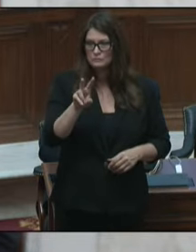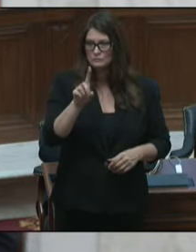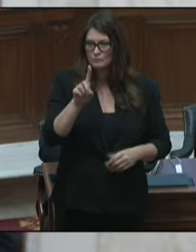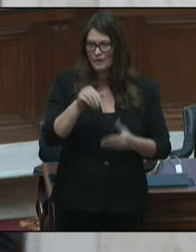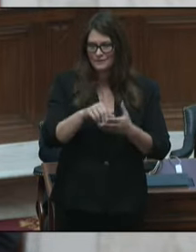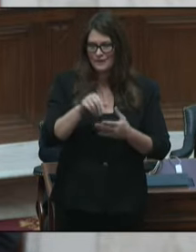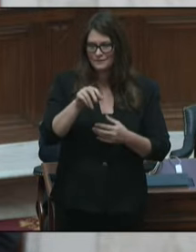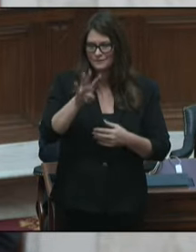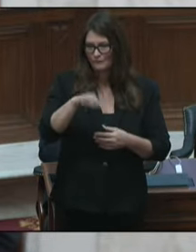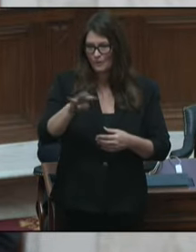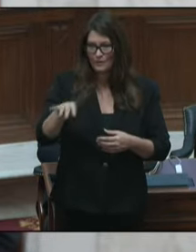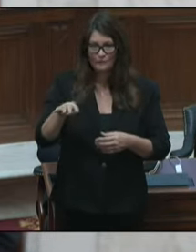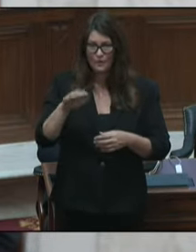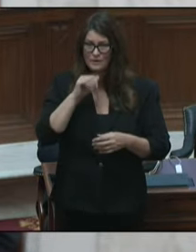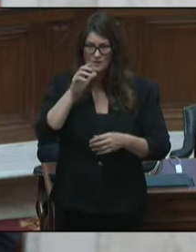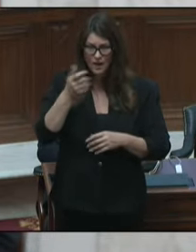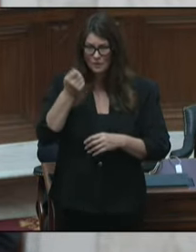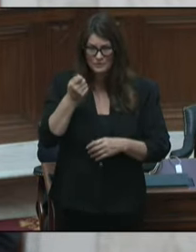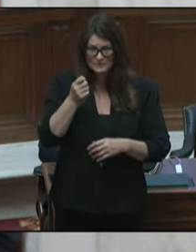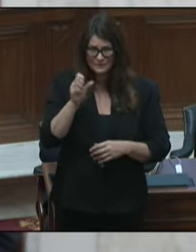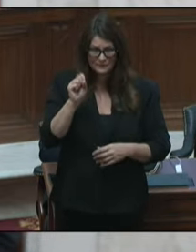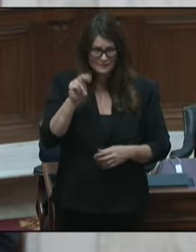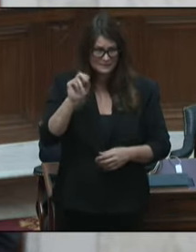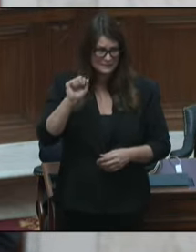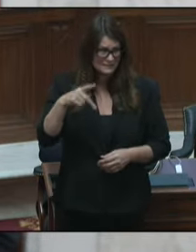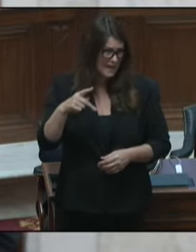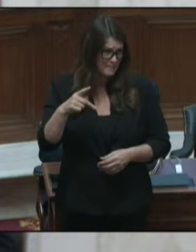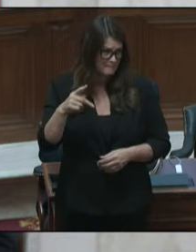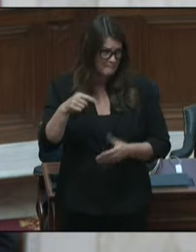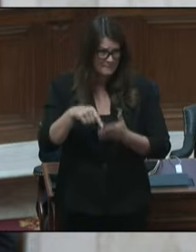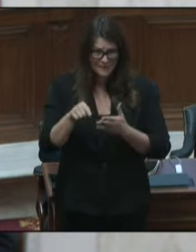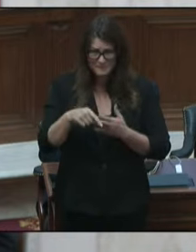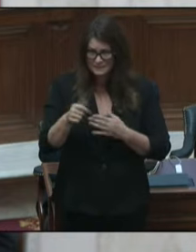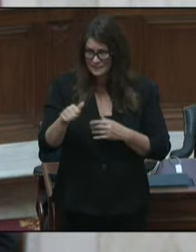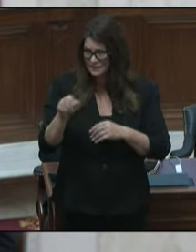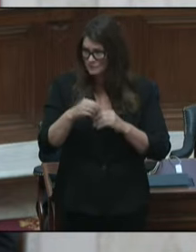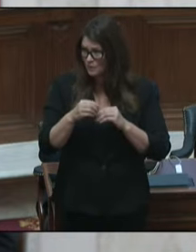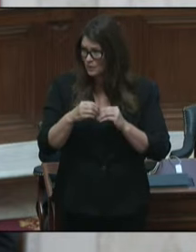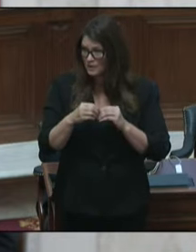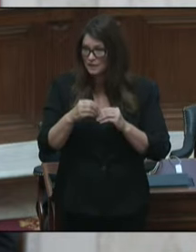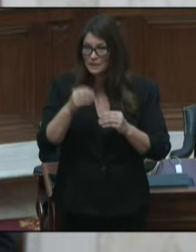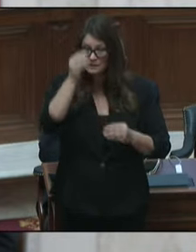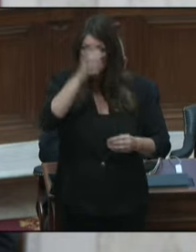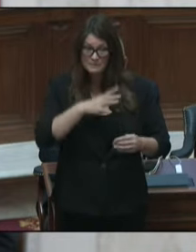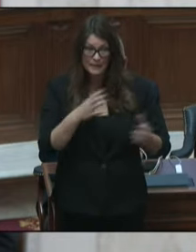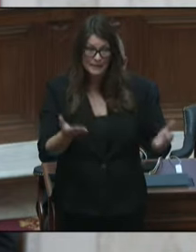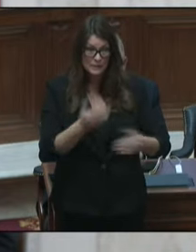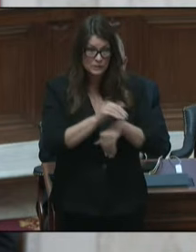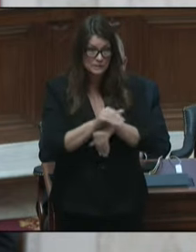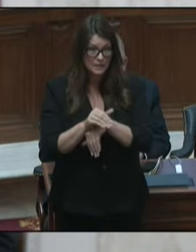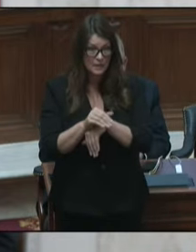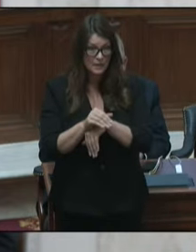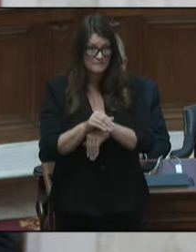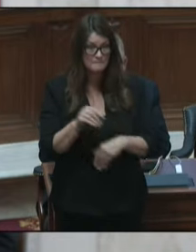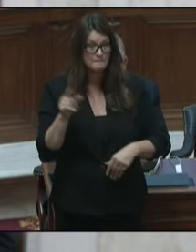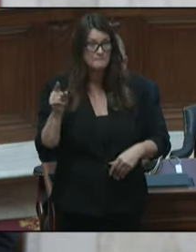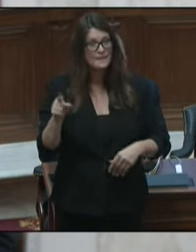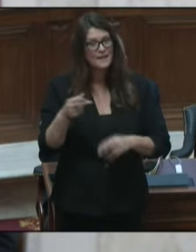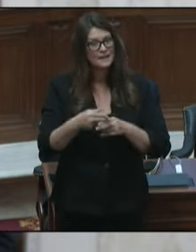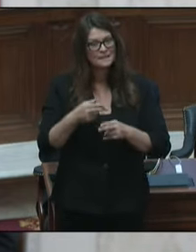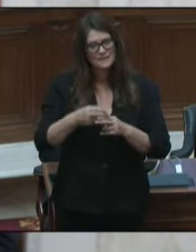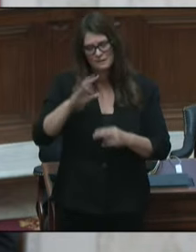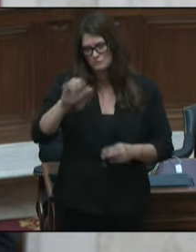1,244 aren't on SNAP payments anymore. There's a fellow with us right now here tonight. His name